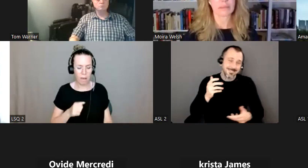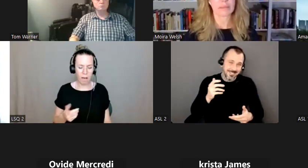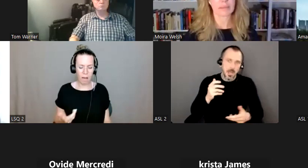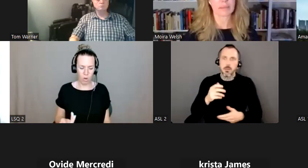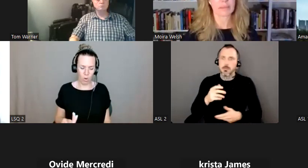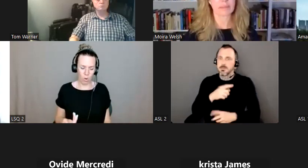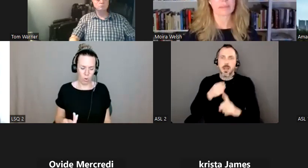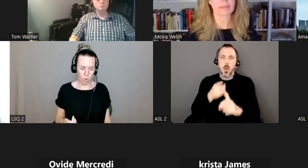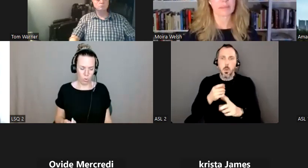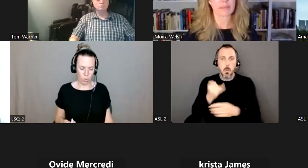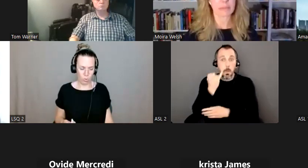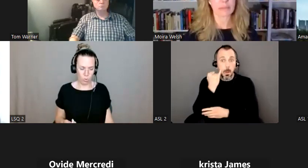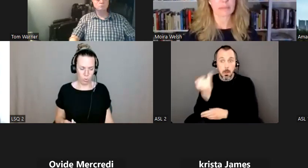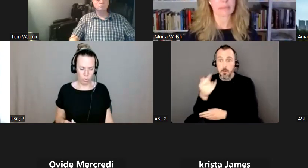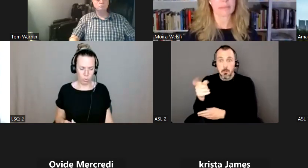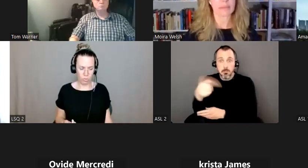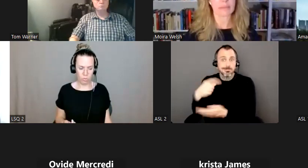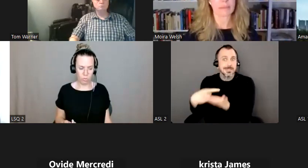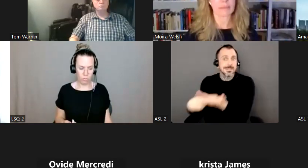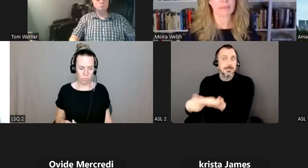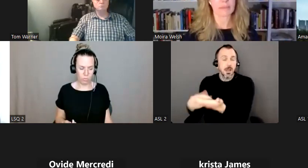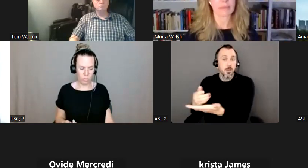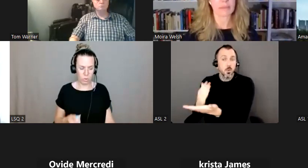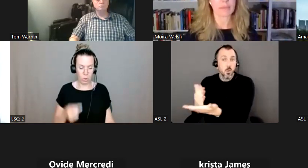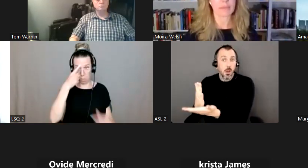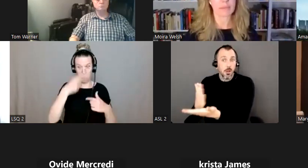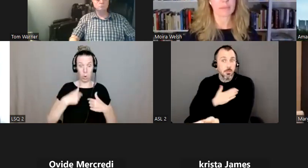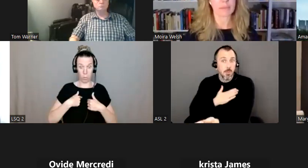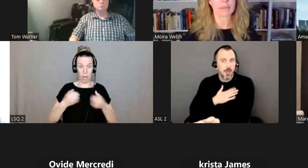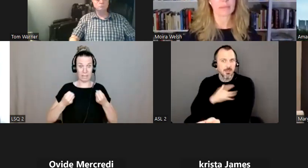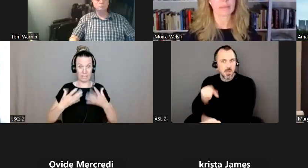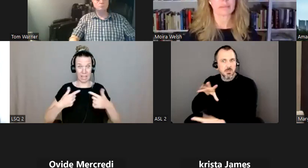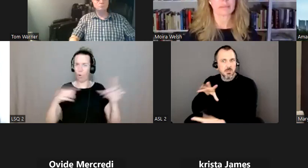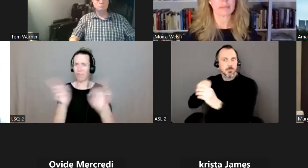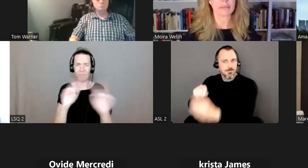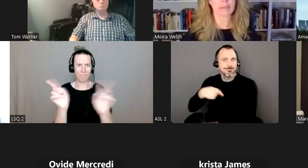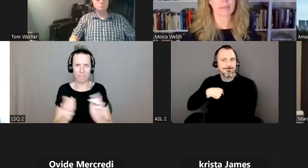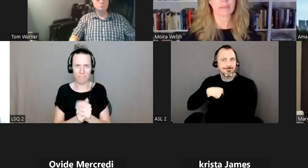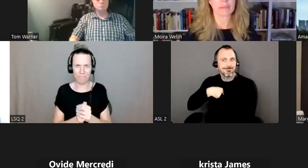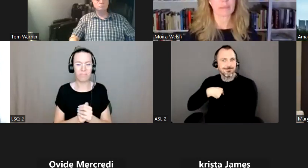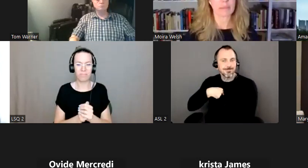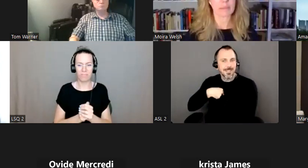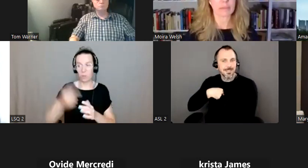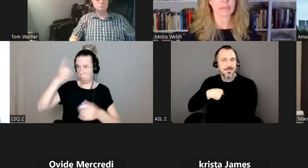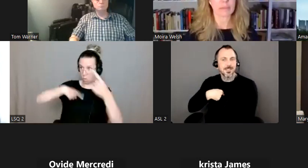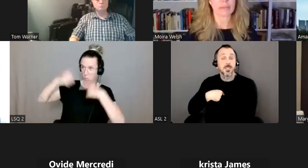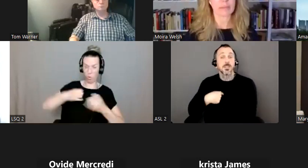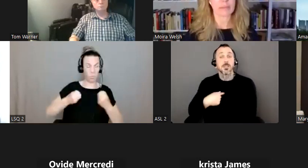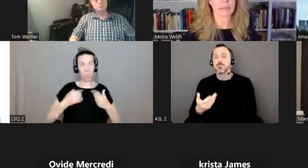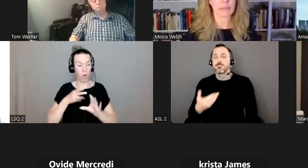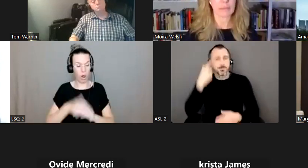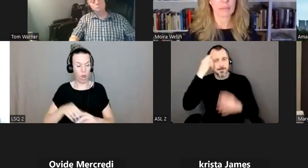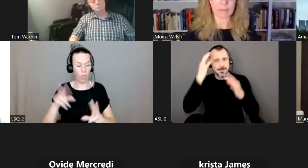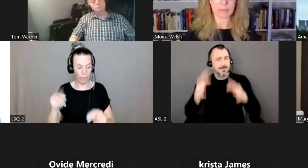me, nothing about us without us. So I think including older adults in every